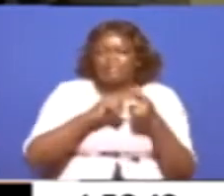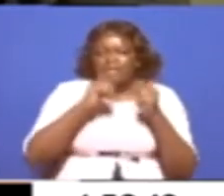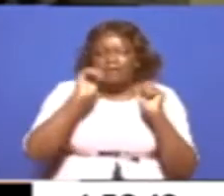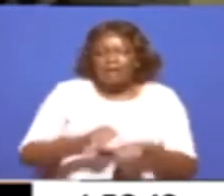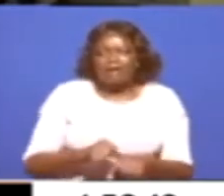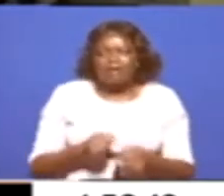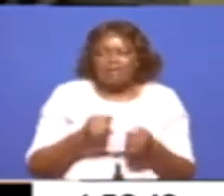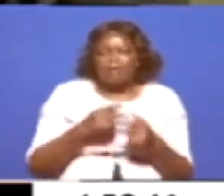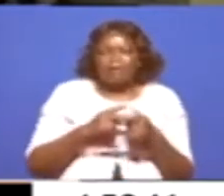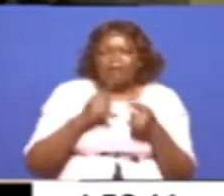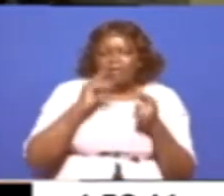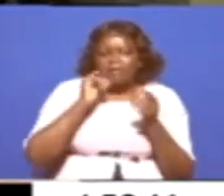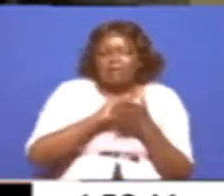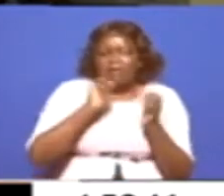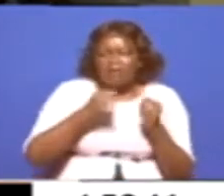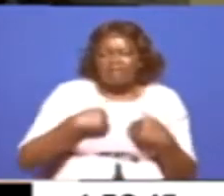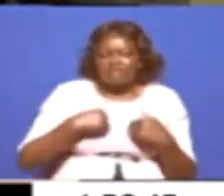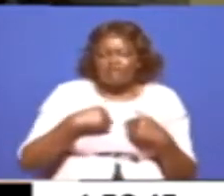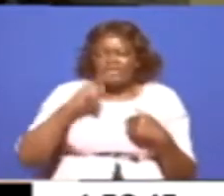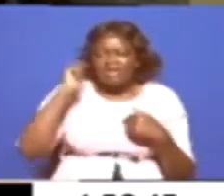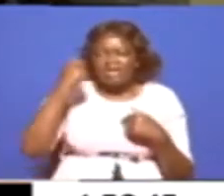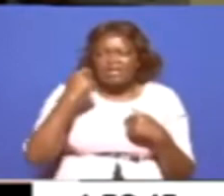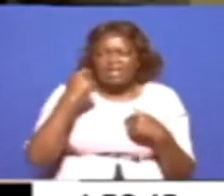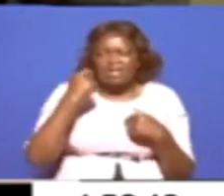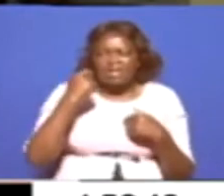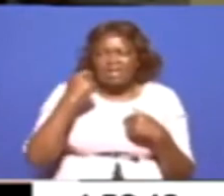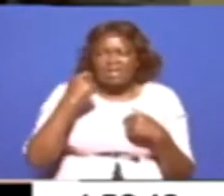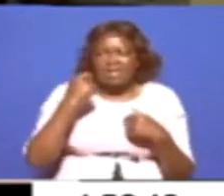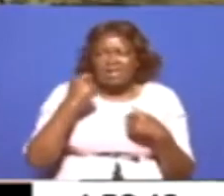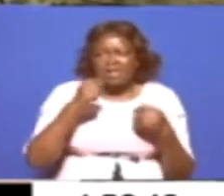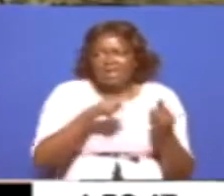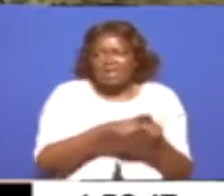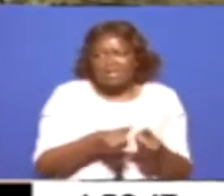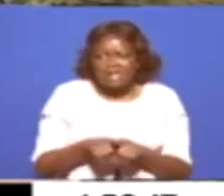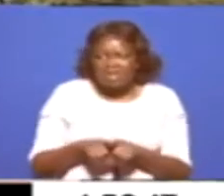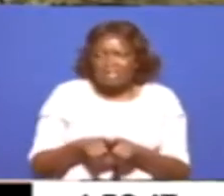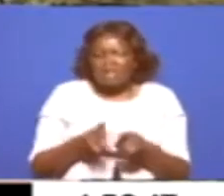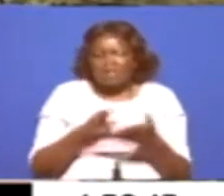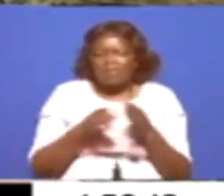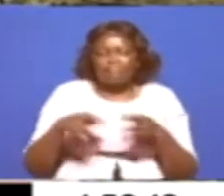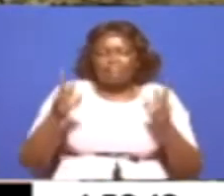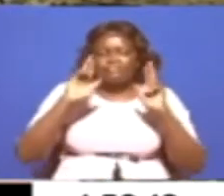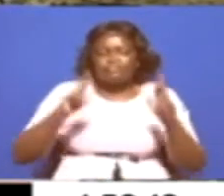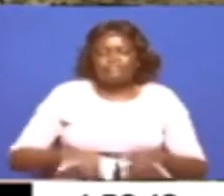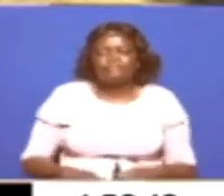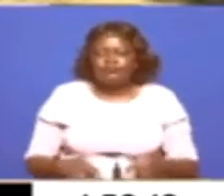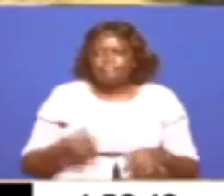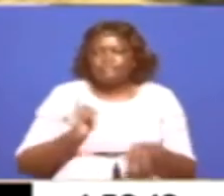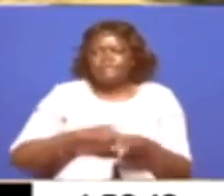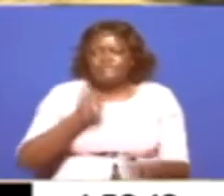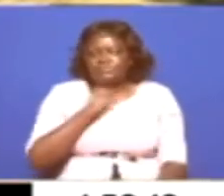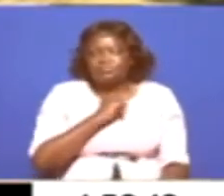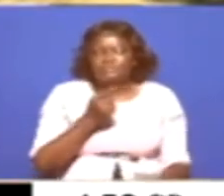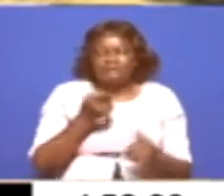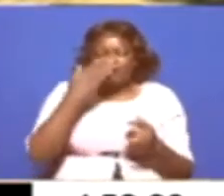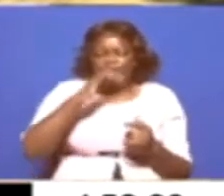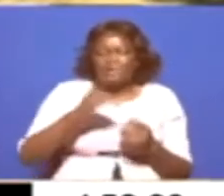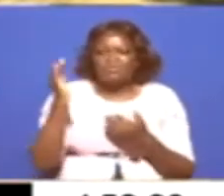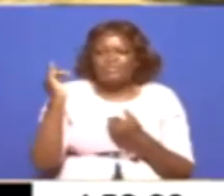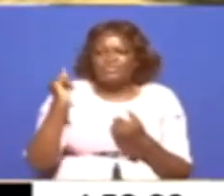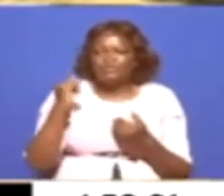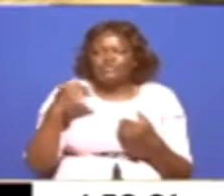will call Kenya home as they grow to become multinationals. Upon completion, Phase 1 is expected to